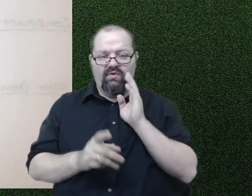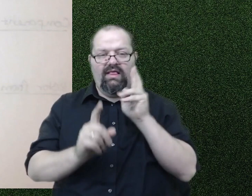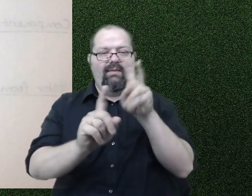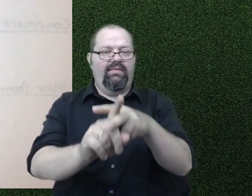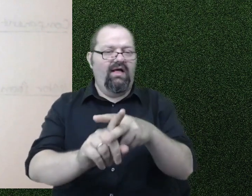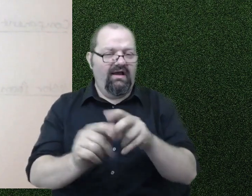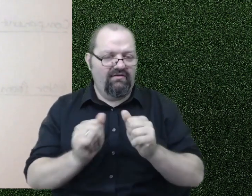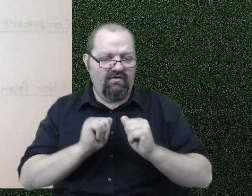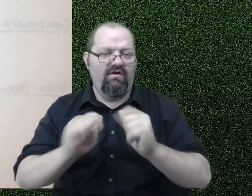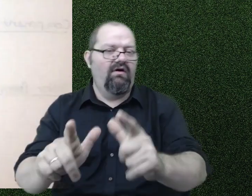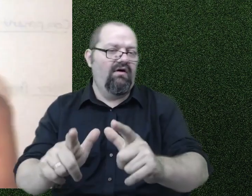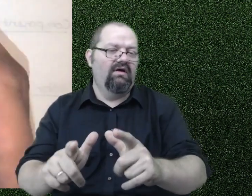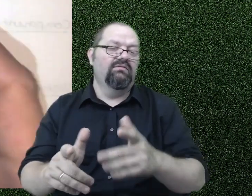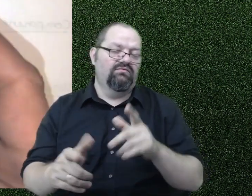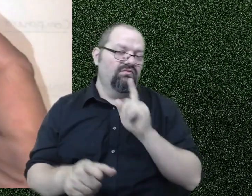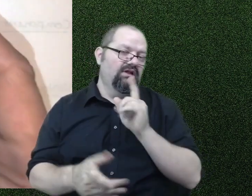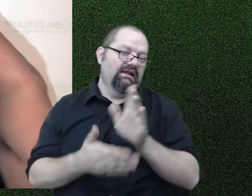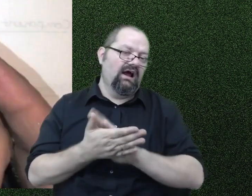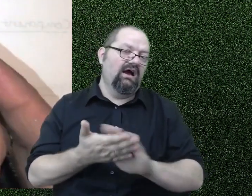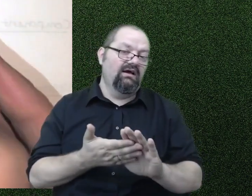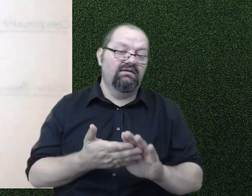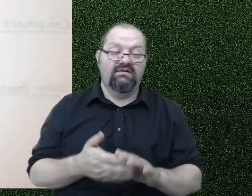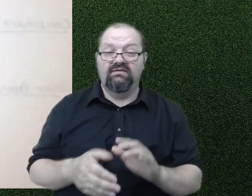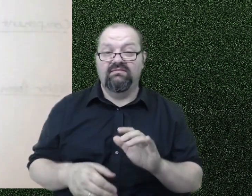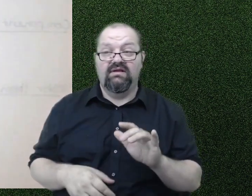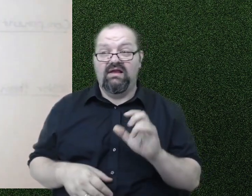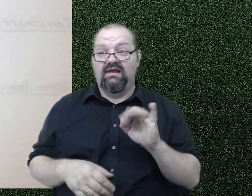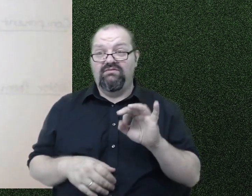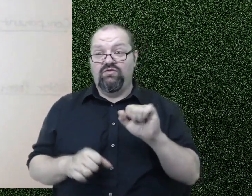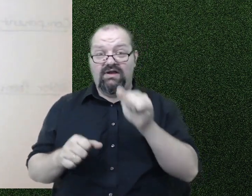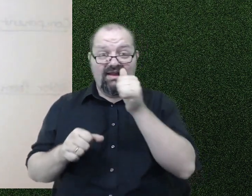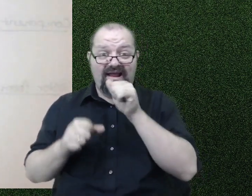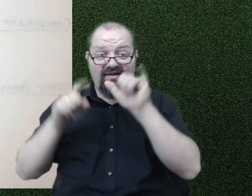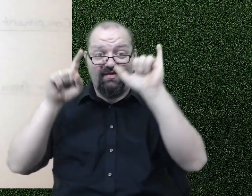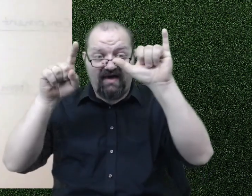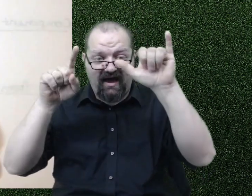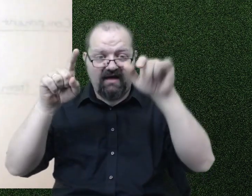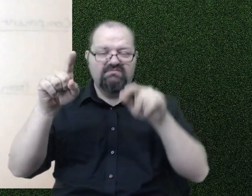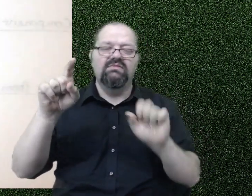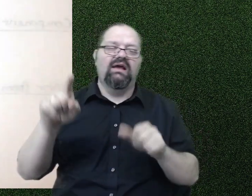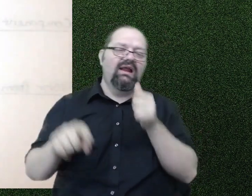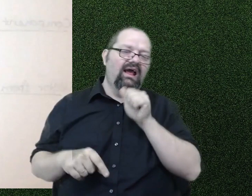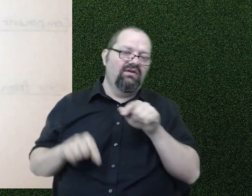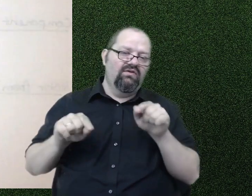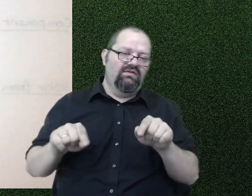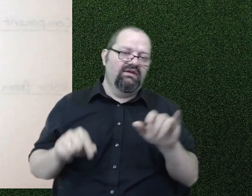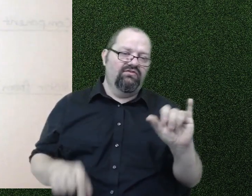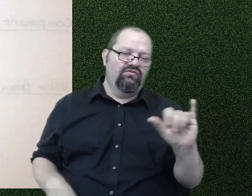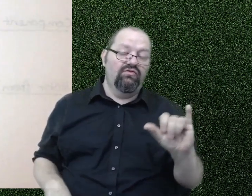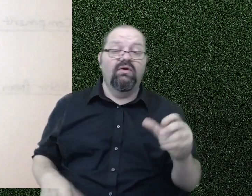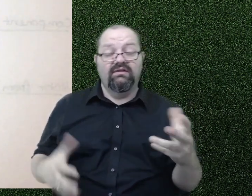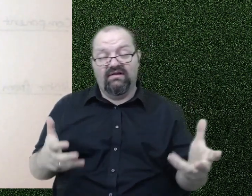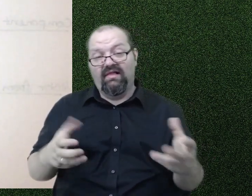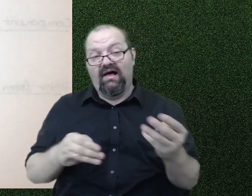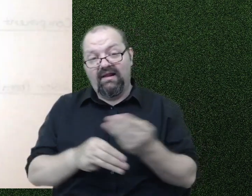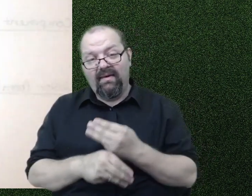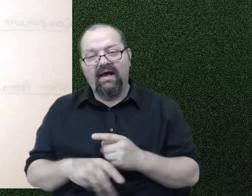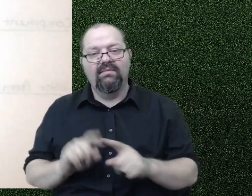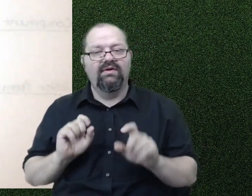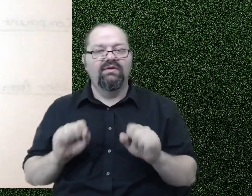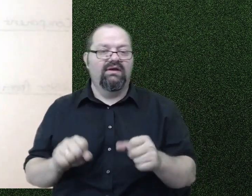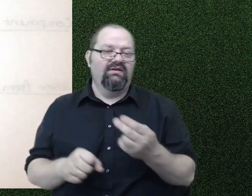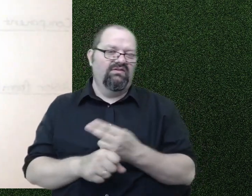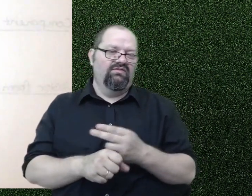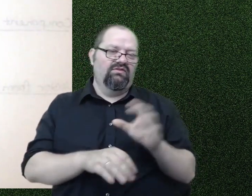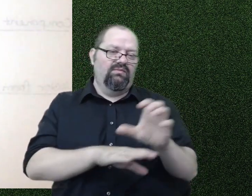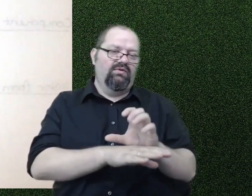Nothing too scary. You can handle this, you can handle this. No big deal. I mean, it's a lot of arithmetic, but you can use a computer